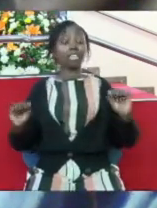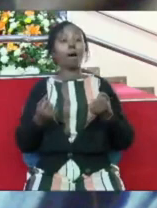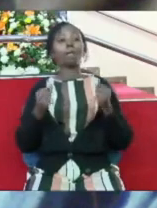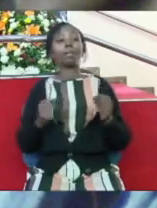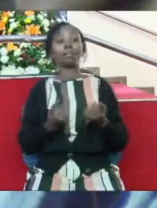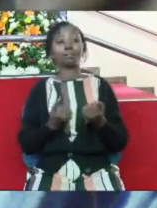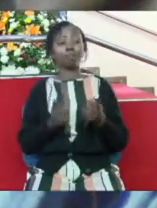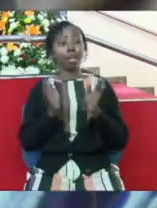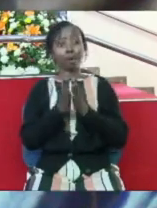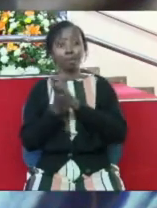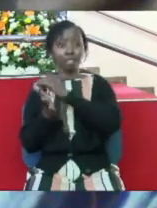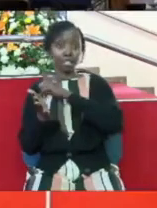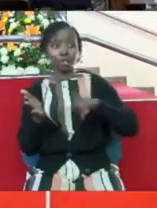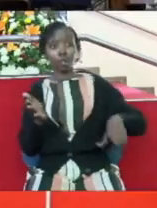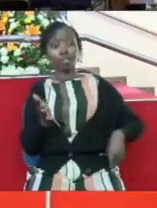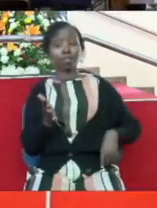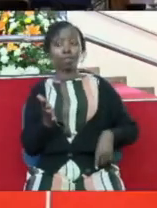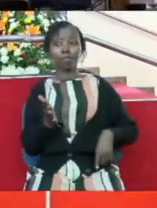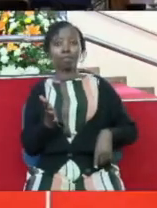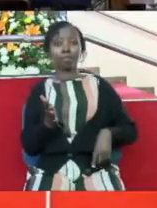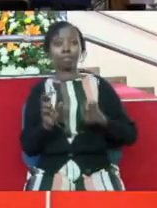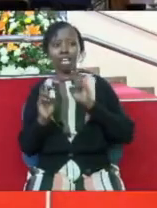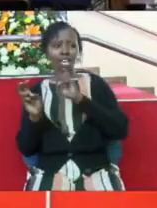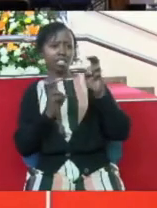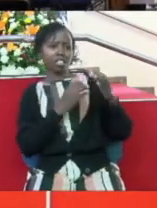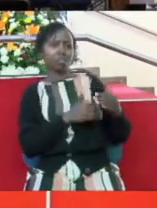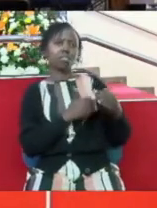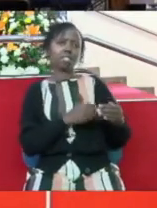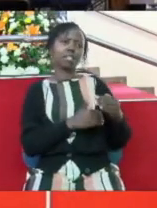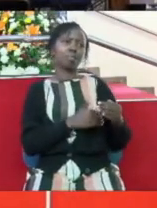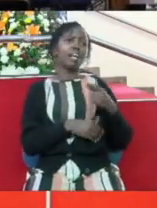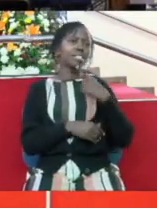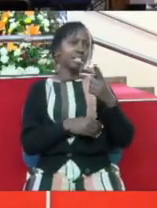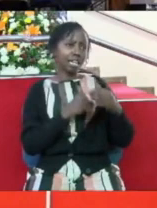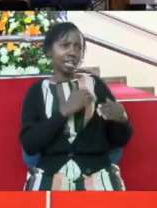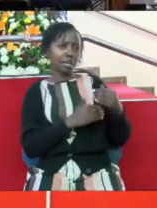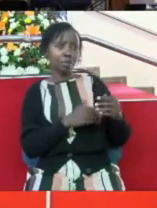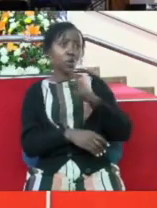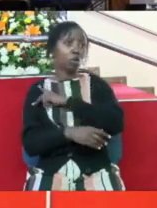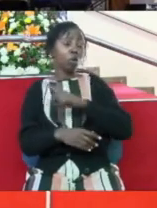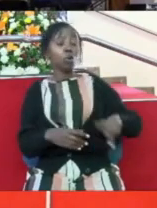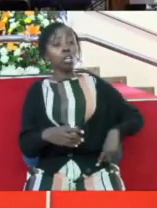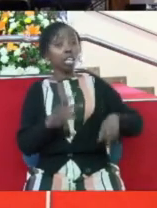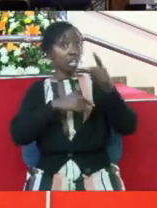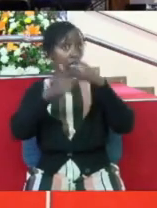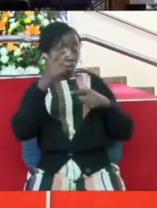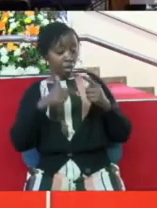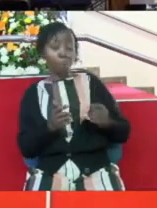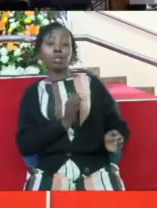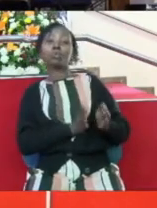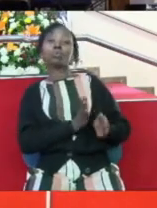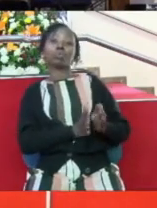Praise the name of the Lord. Amen. Turn to your neighbor and help me preach and tell them the king is coming back soon.